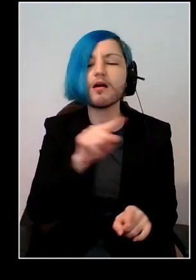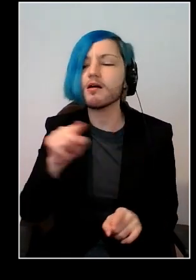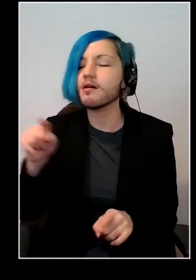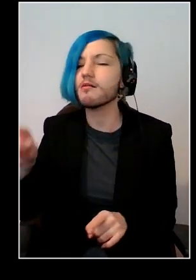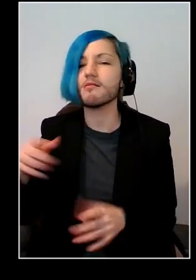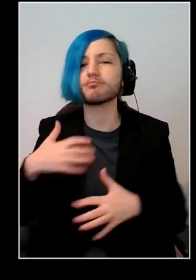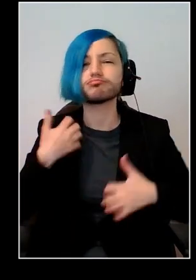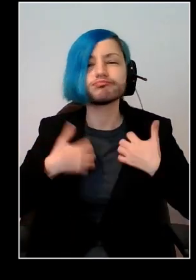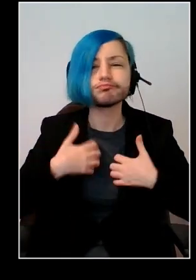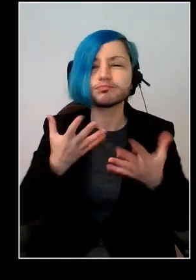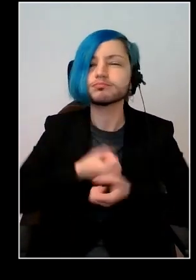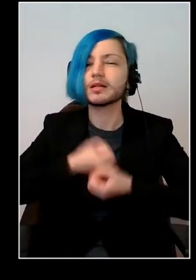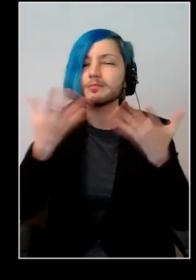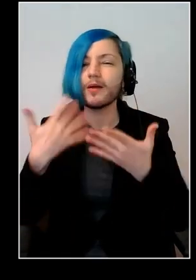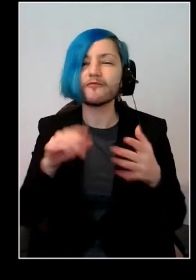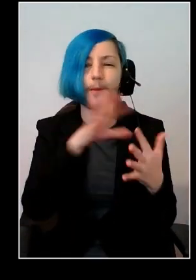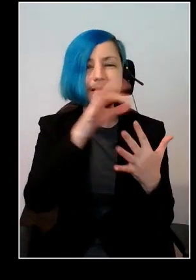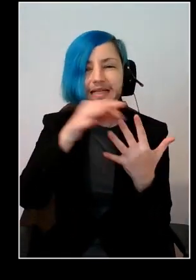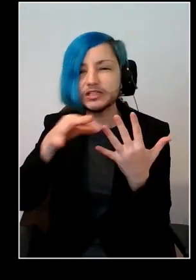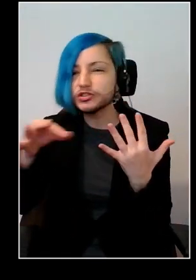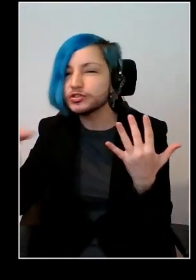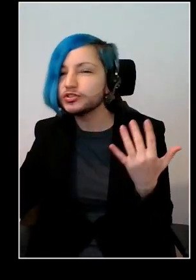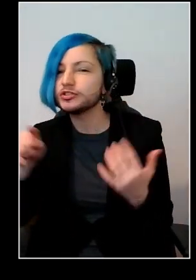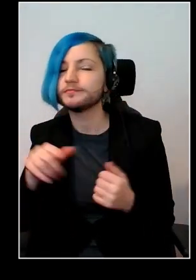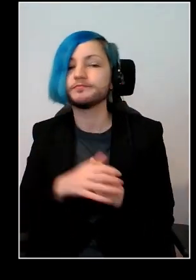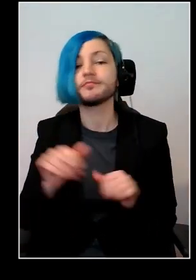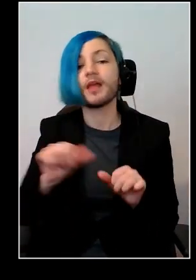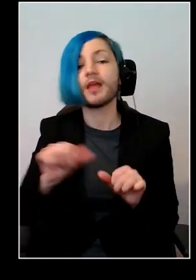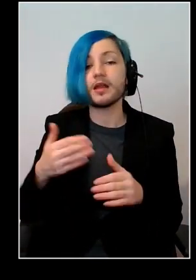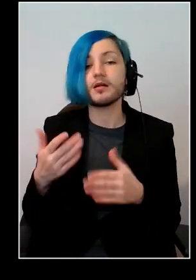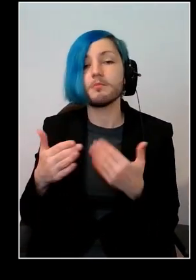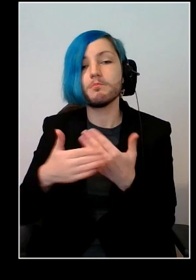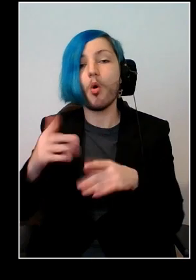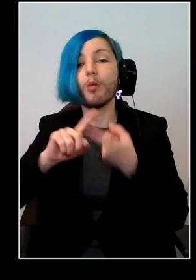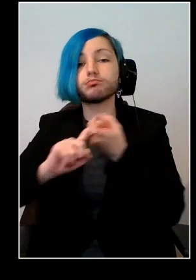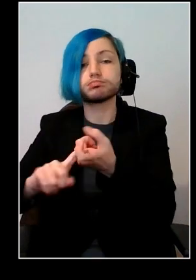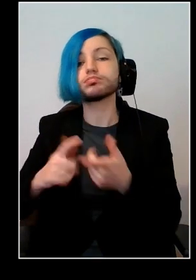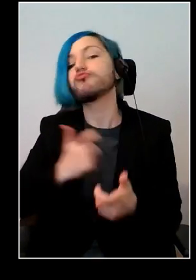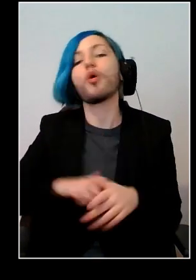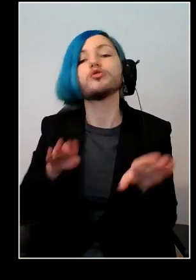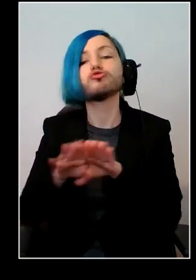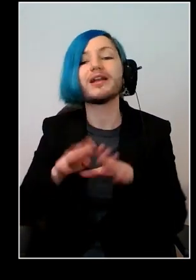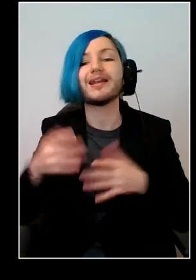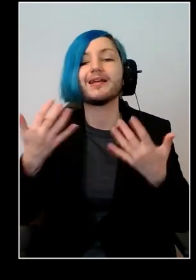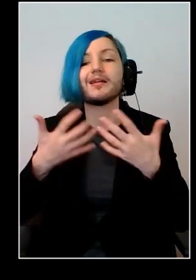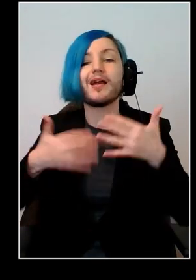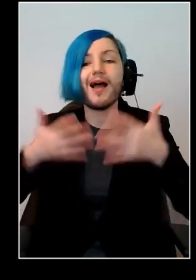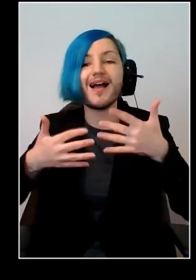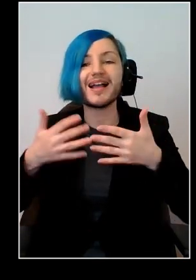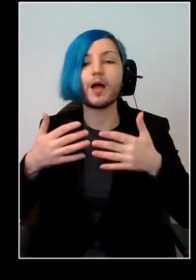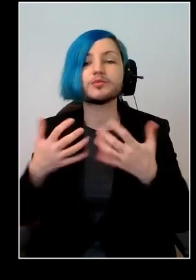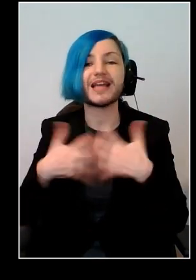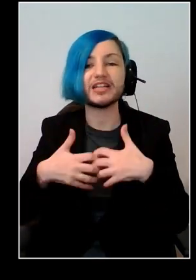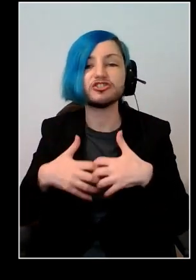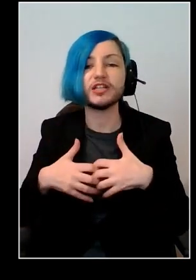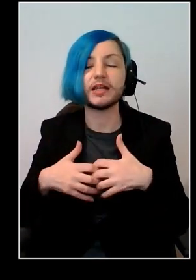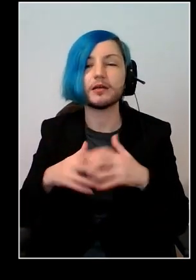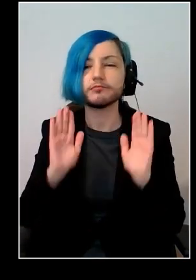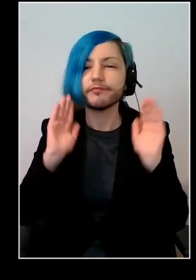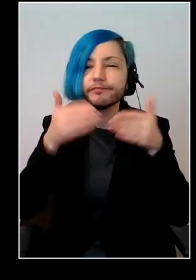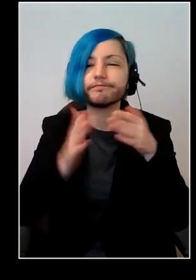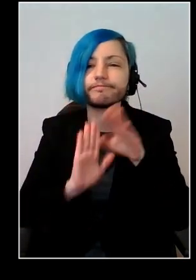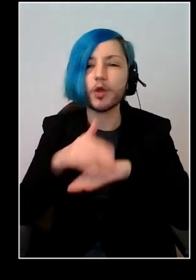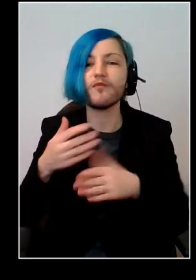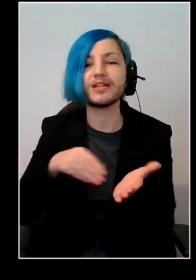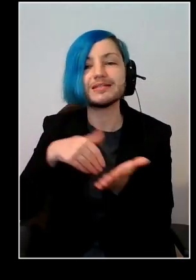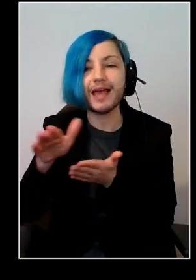one. I then moved on to a more permanent role in commercial as a trainee account engineer, which was more predominantly sales focused.